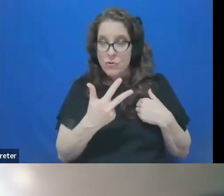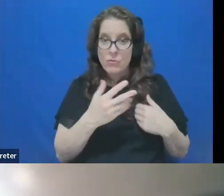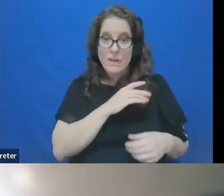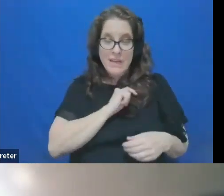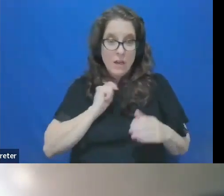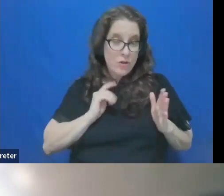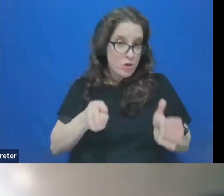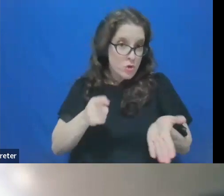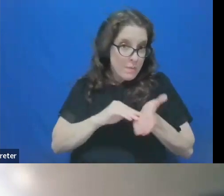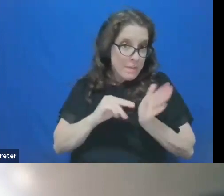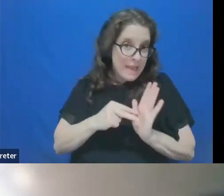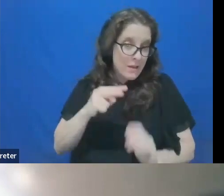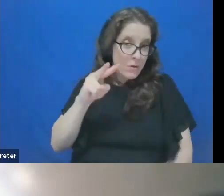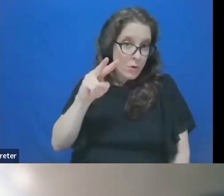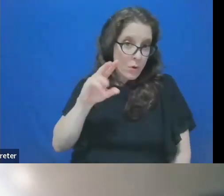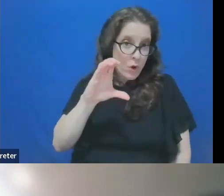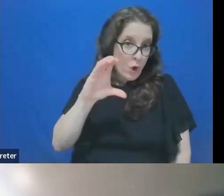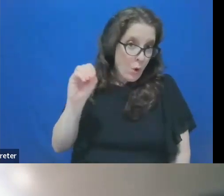co-trustees?